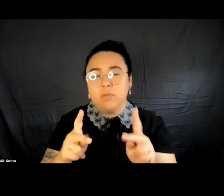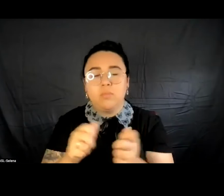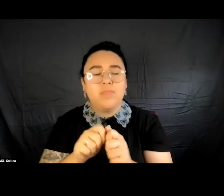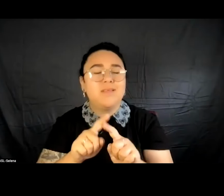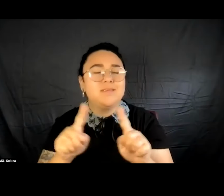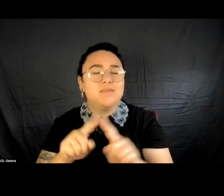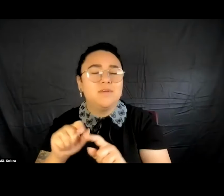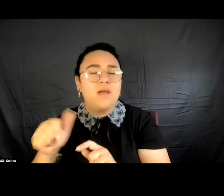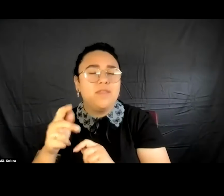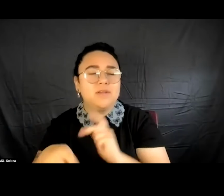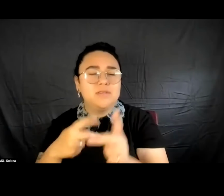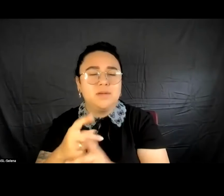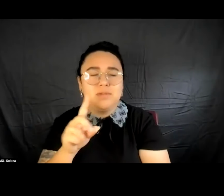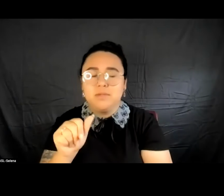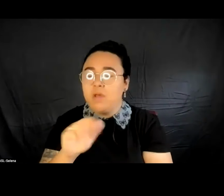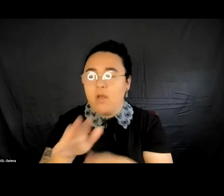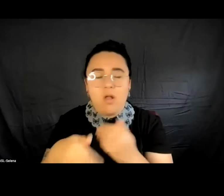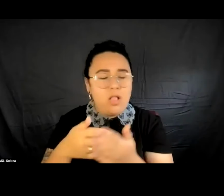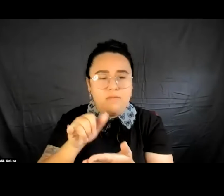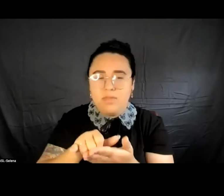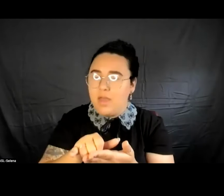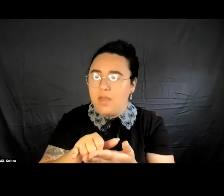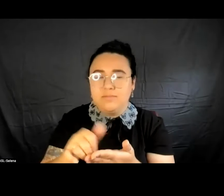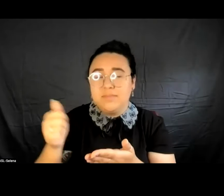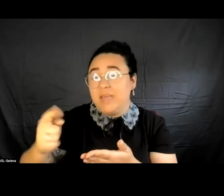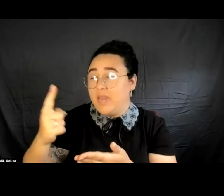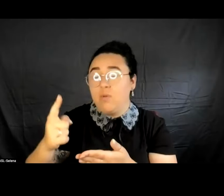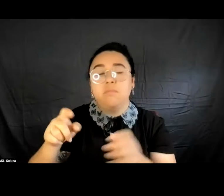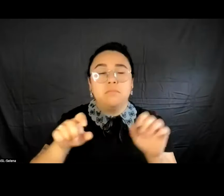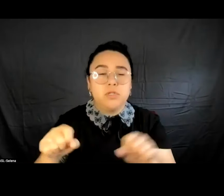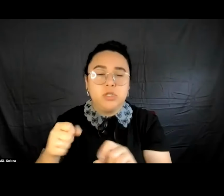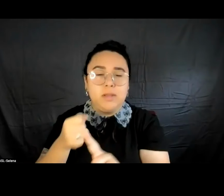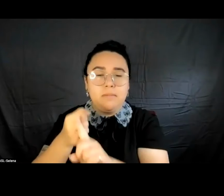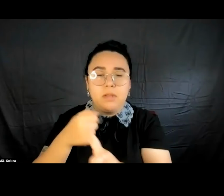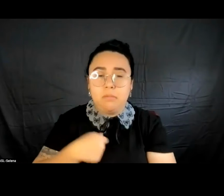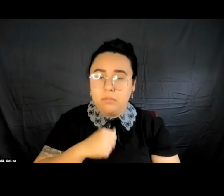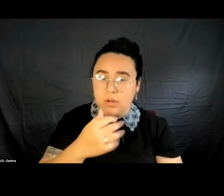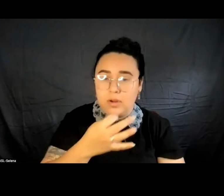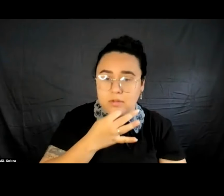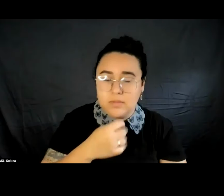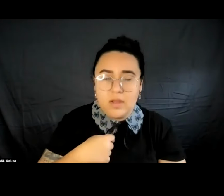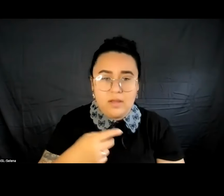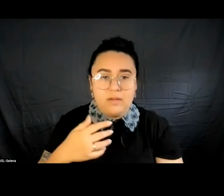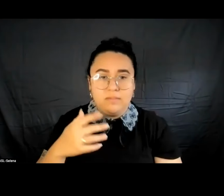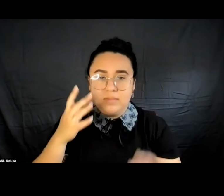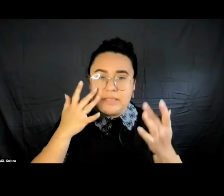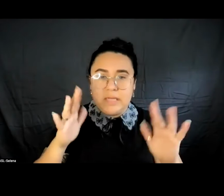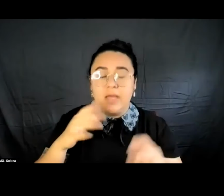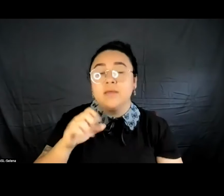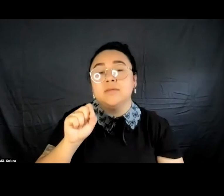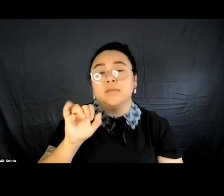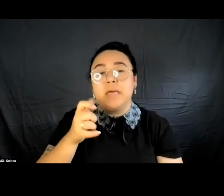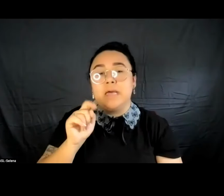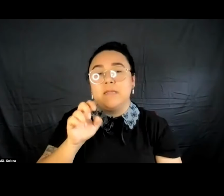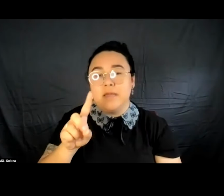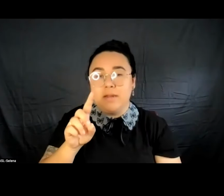of those, anybody that could be impacted, because I'm not an expert as a sighted person. I'll never know what it's like